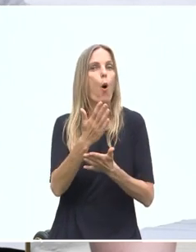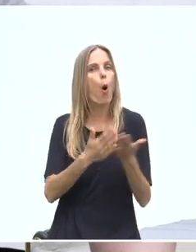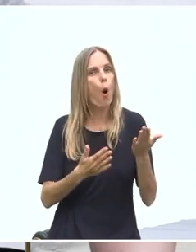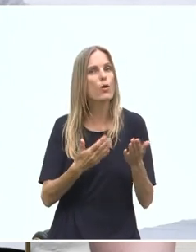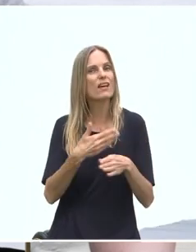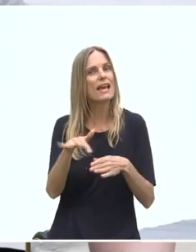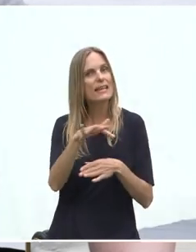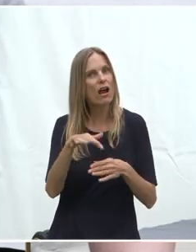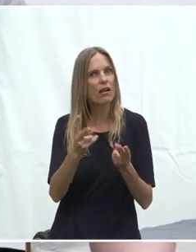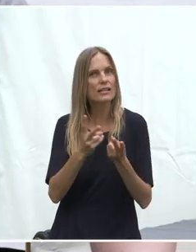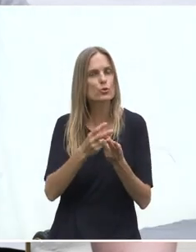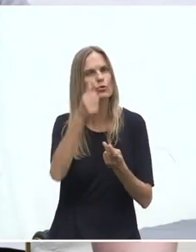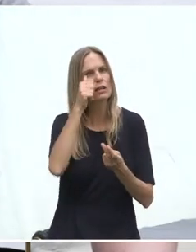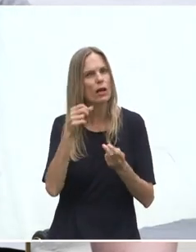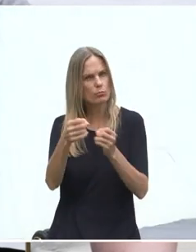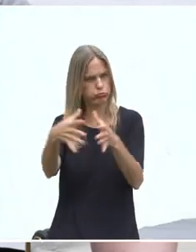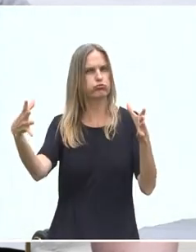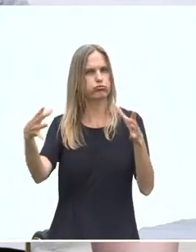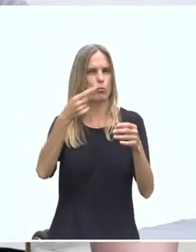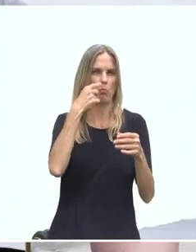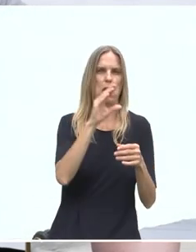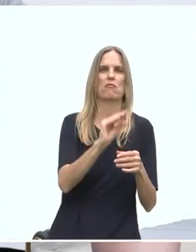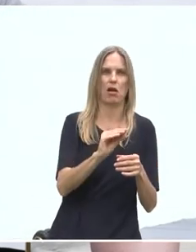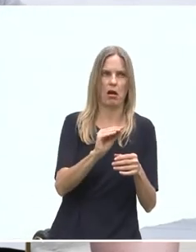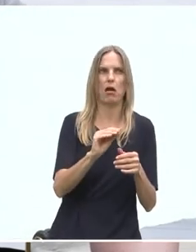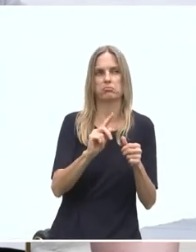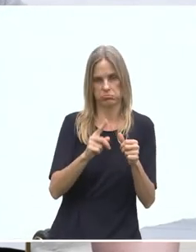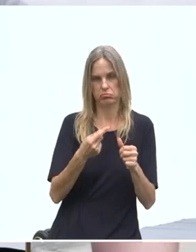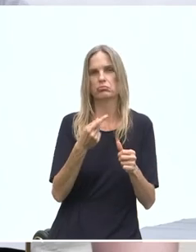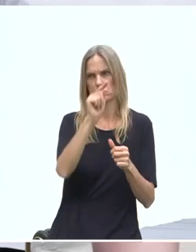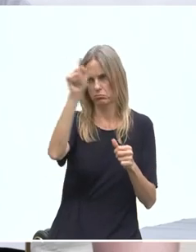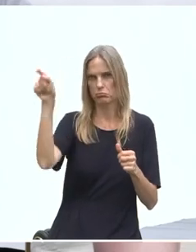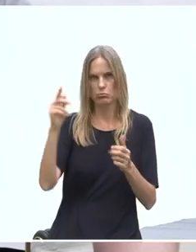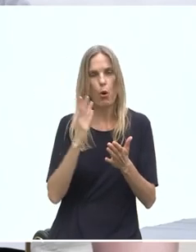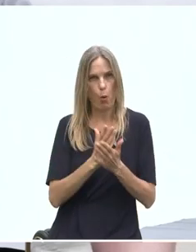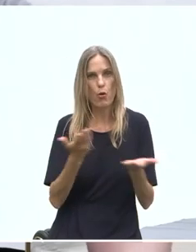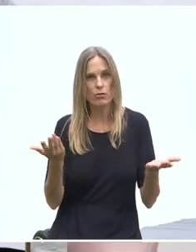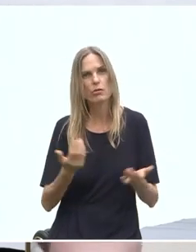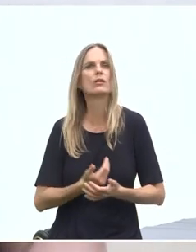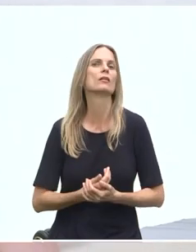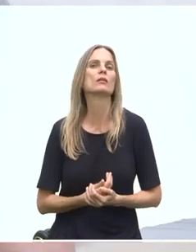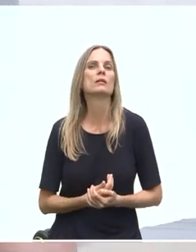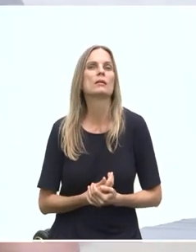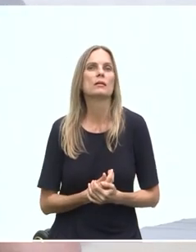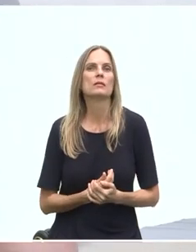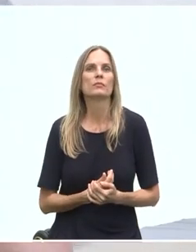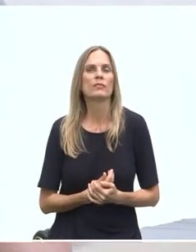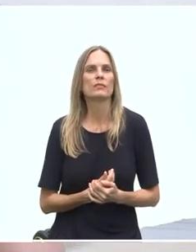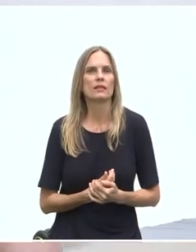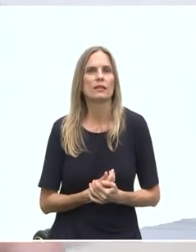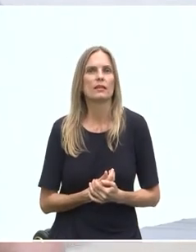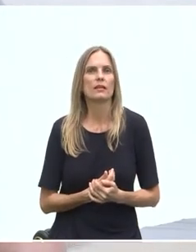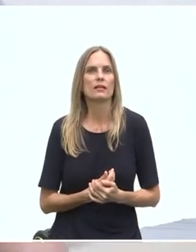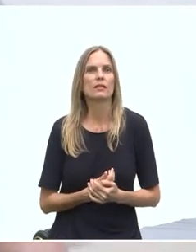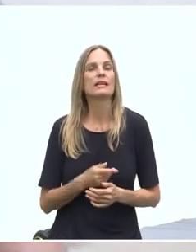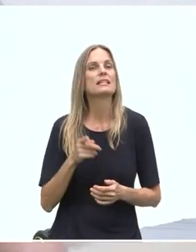a misbalance in somewhere else as well. So we also have these misbalances or inequalities in other sectors,